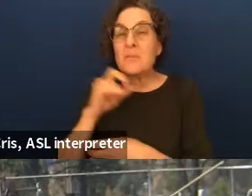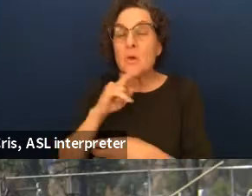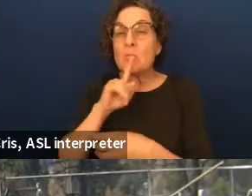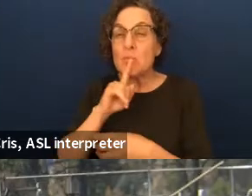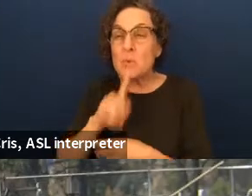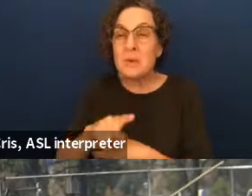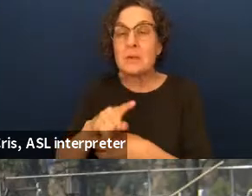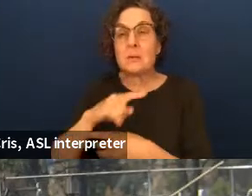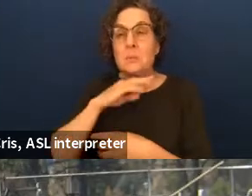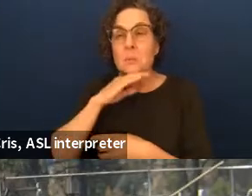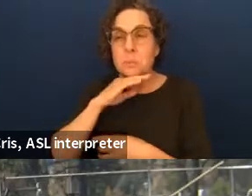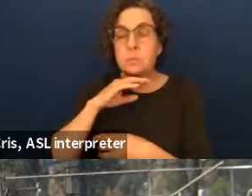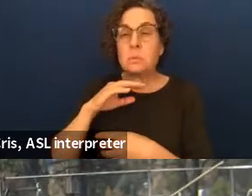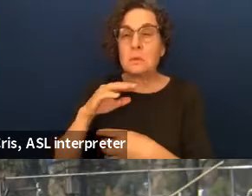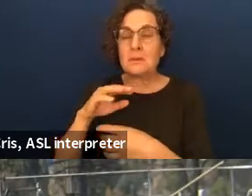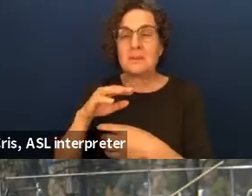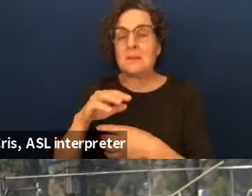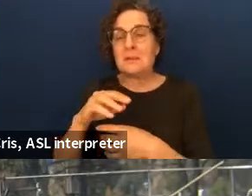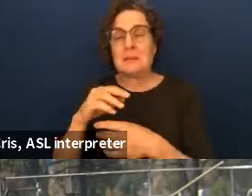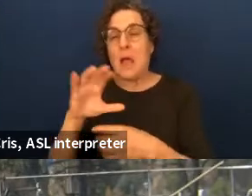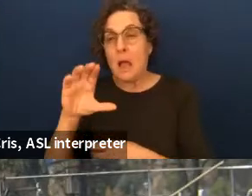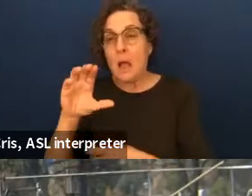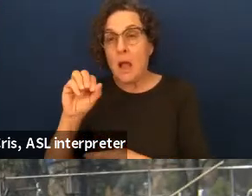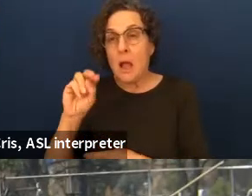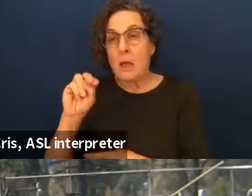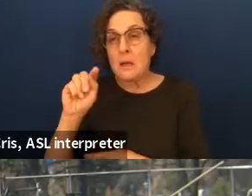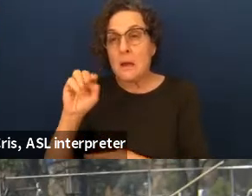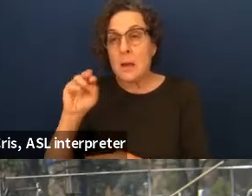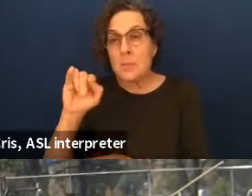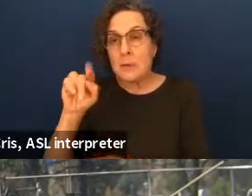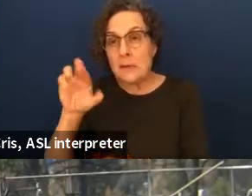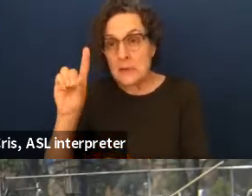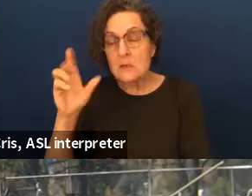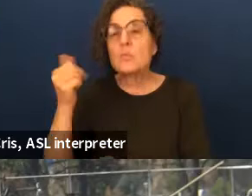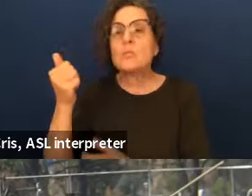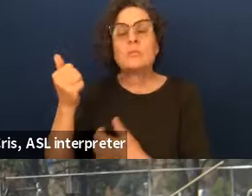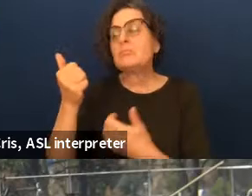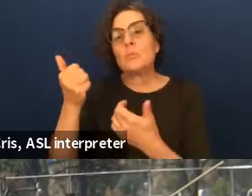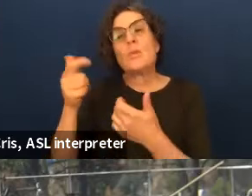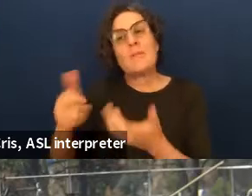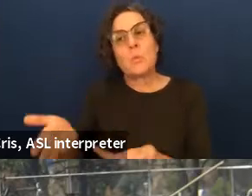up. But again, the object is to try and make them as ready for